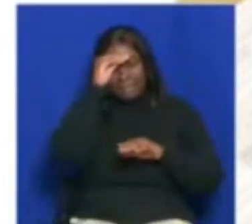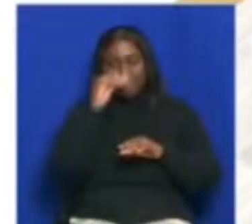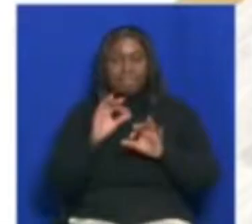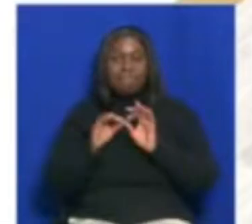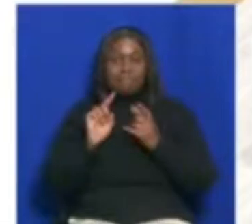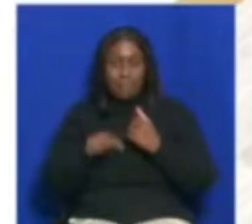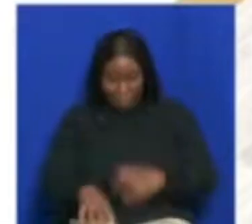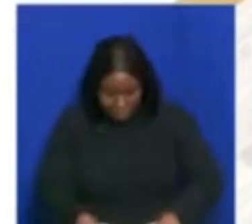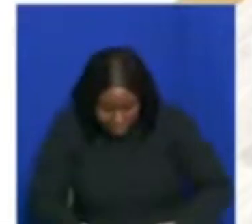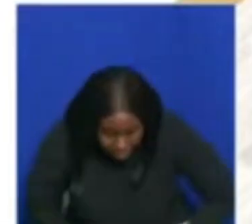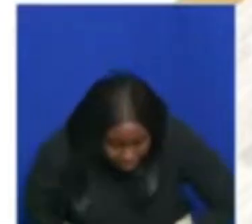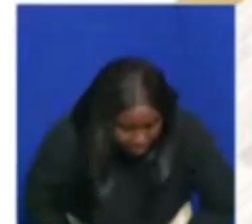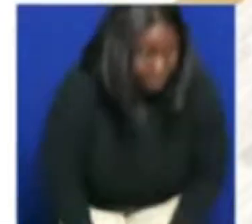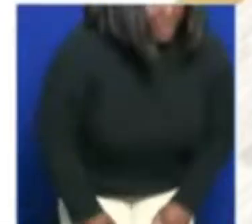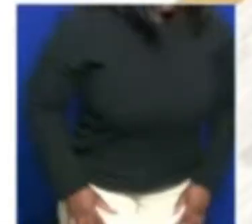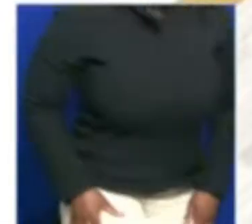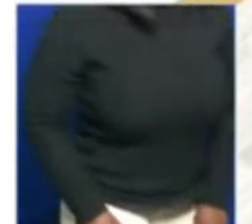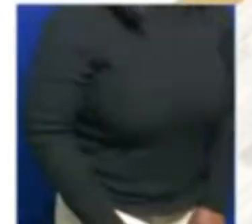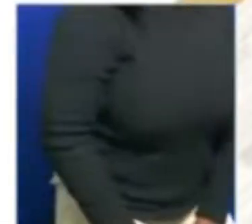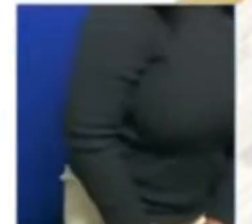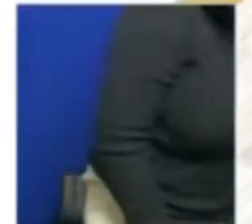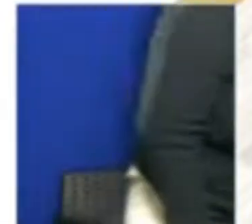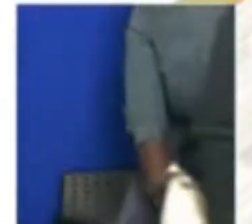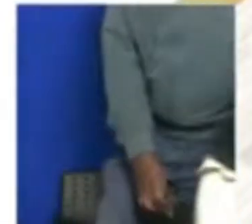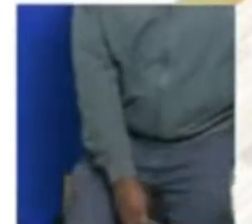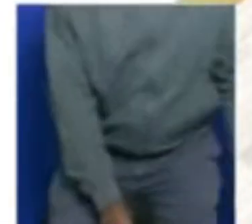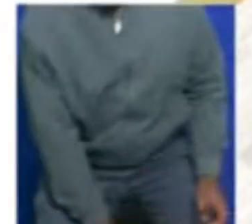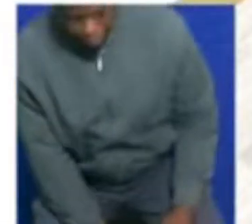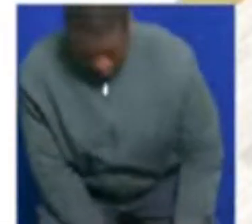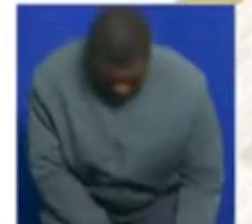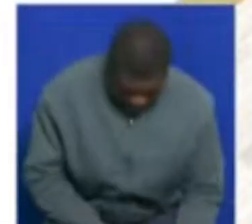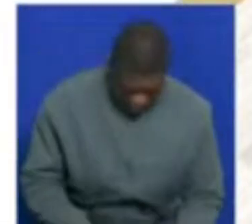I ask you to go to file 1, page 4?